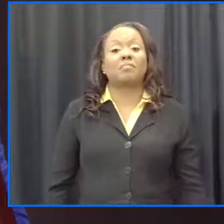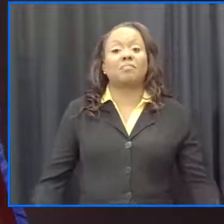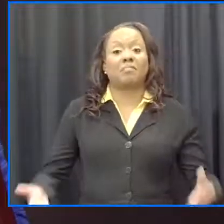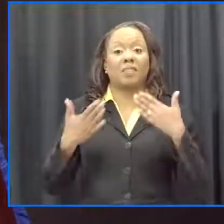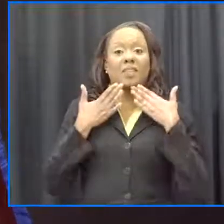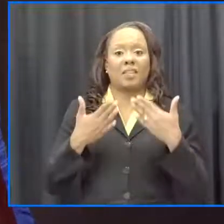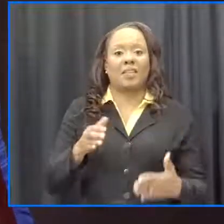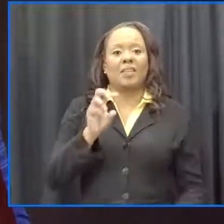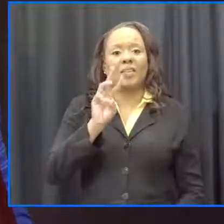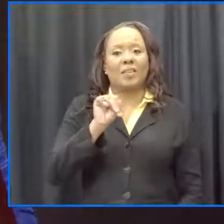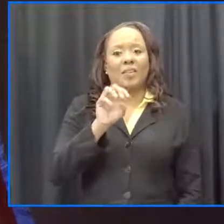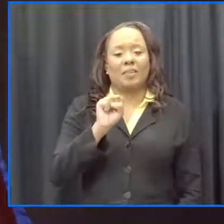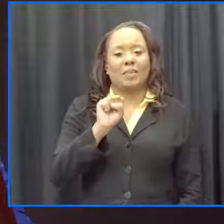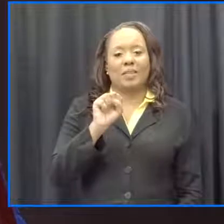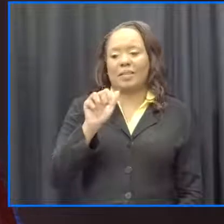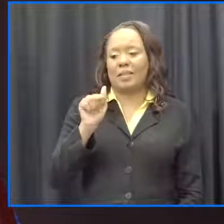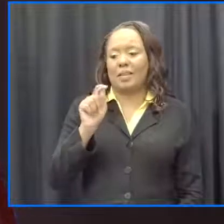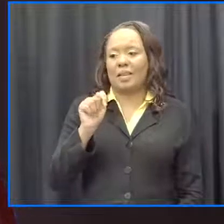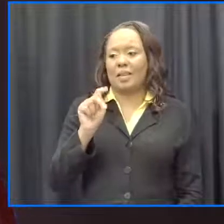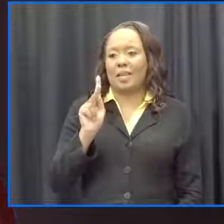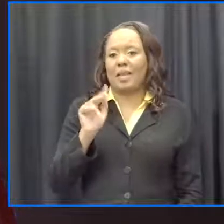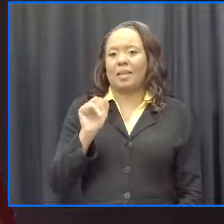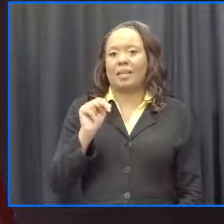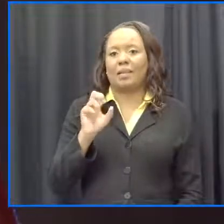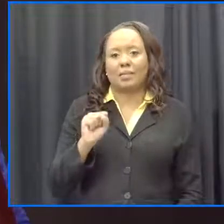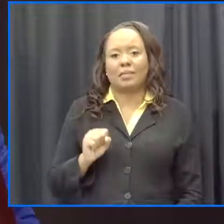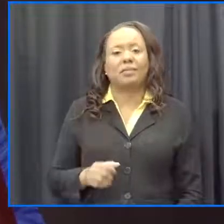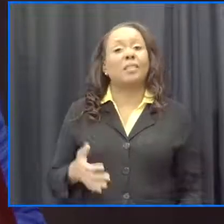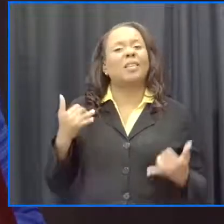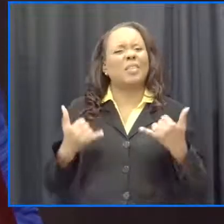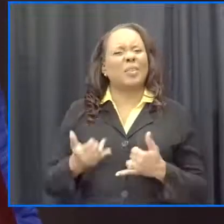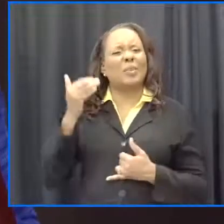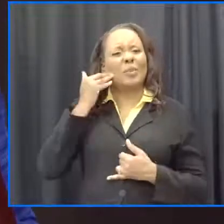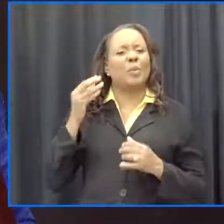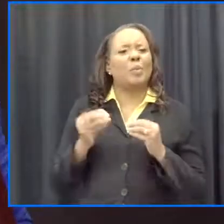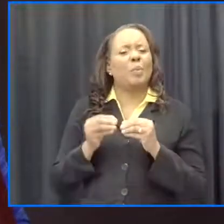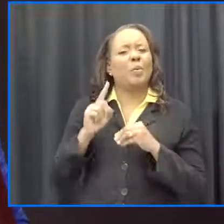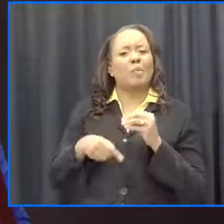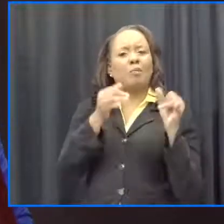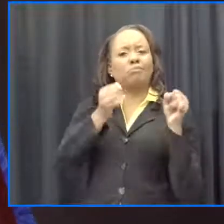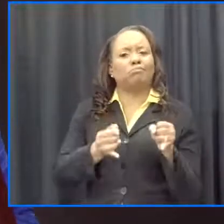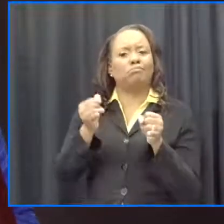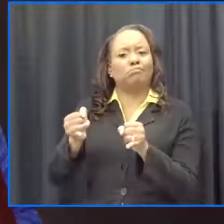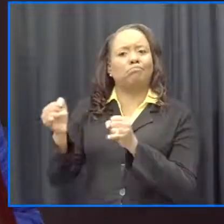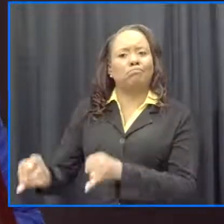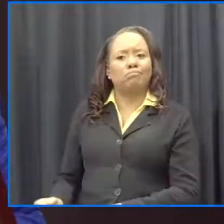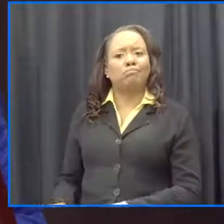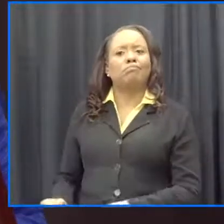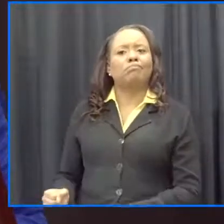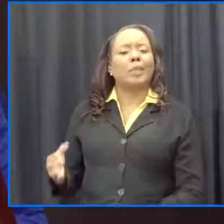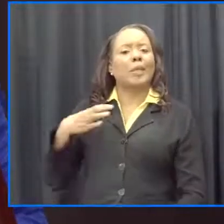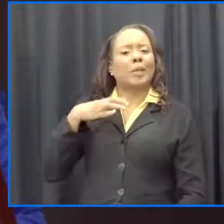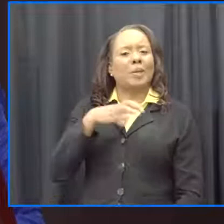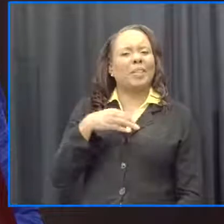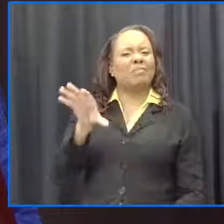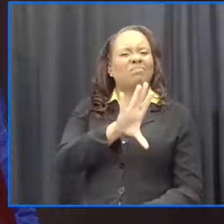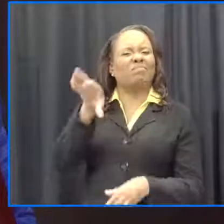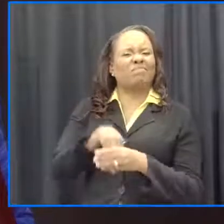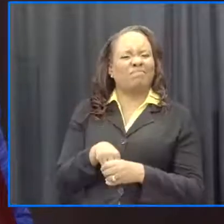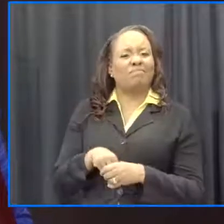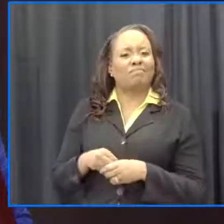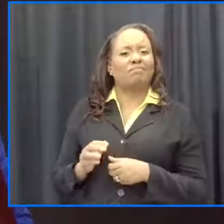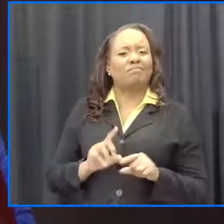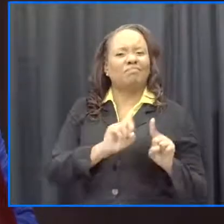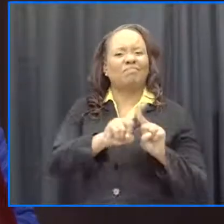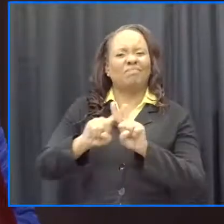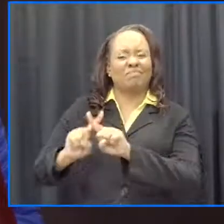And thank you, Ms. Atkins. So now you know more about what each member of the Commission brings to the